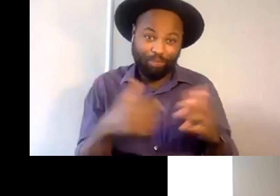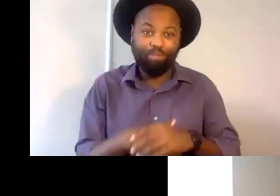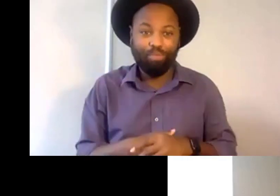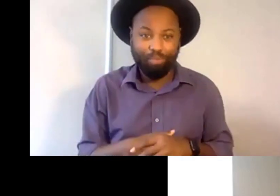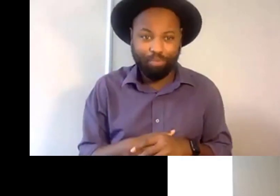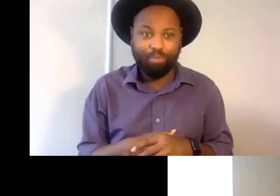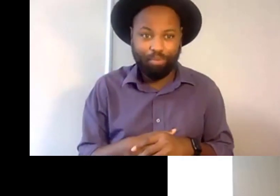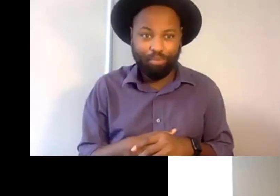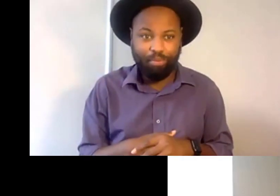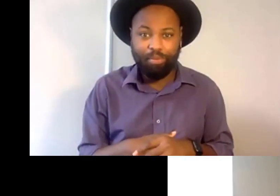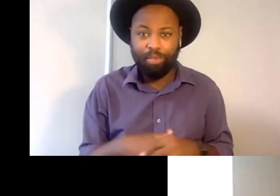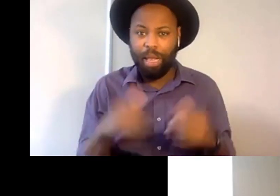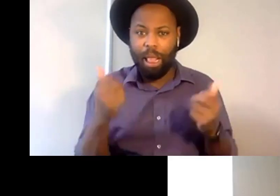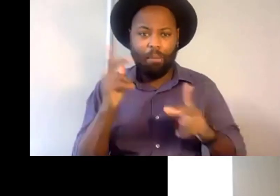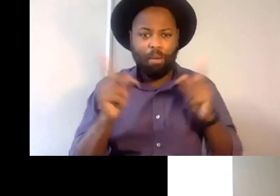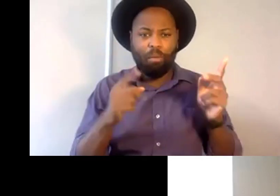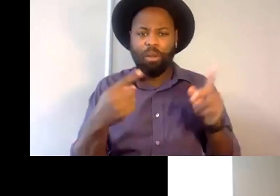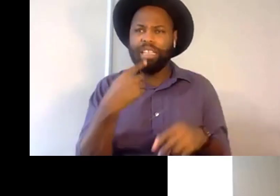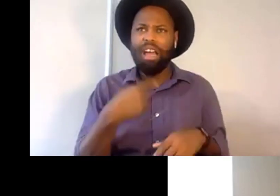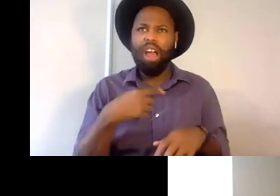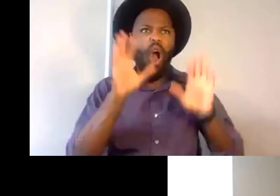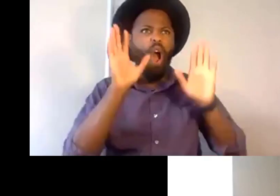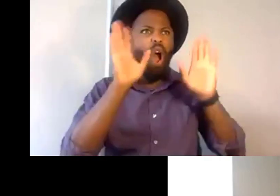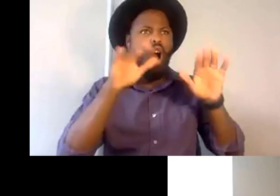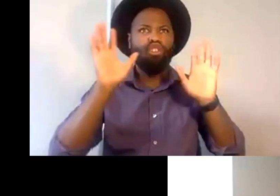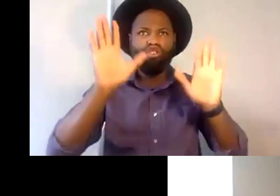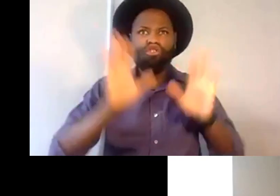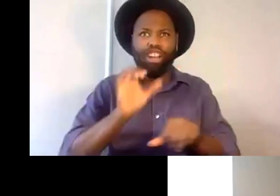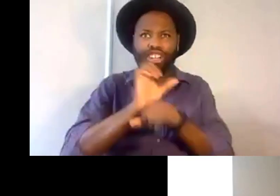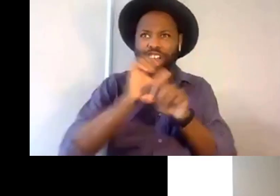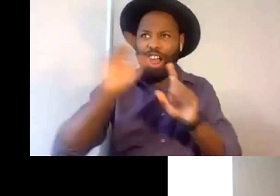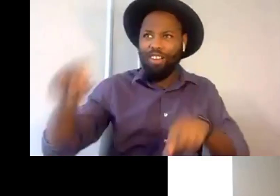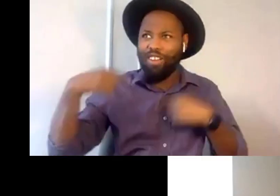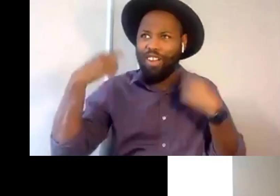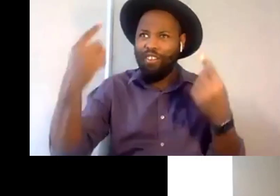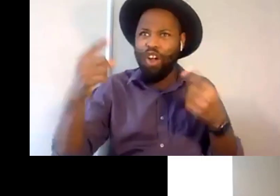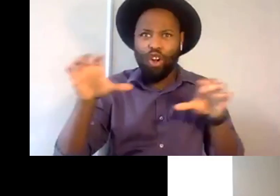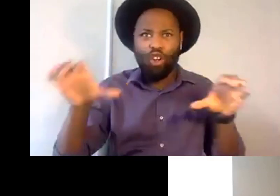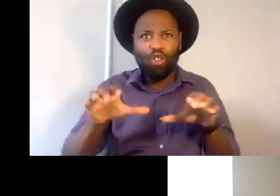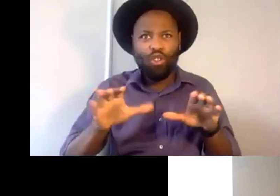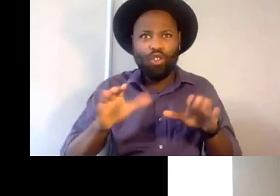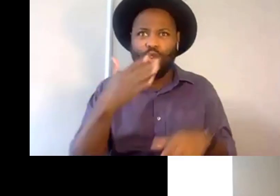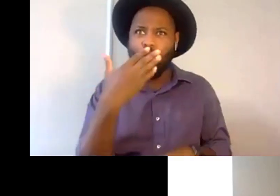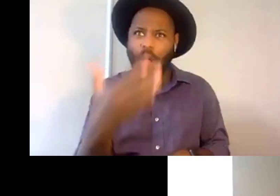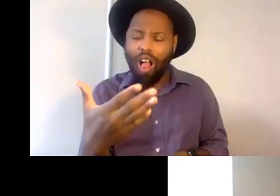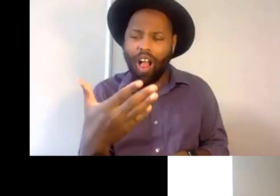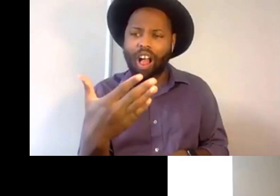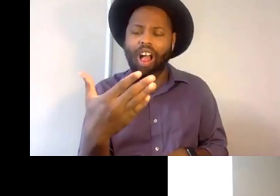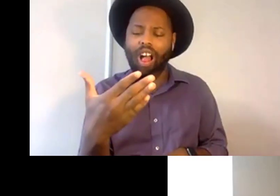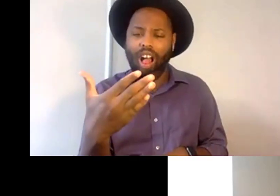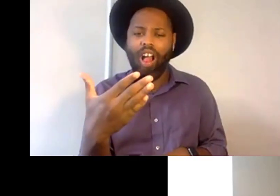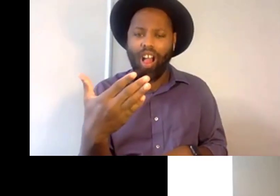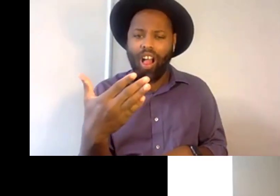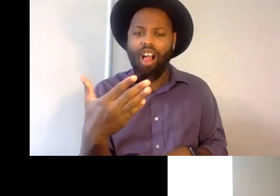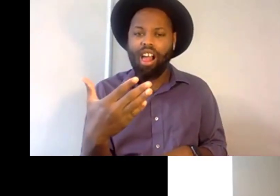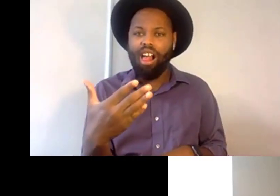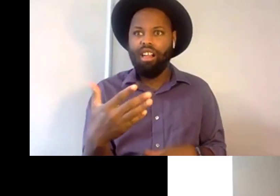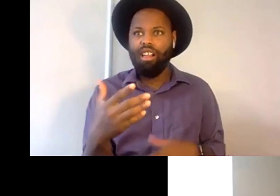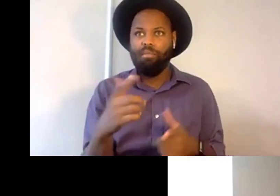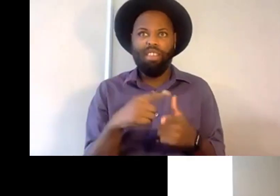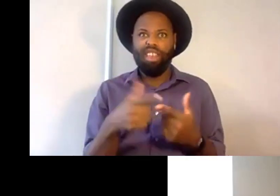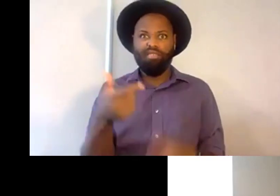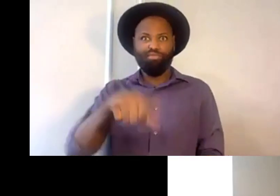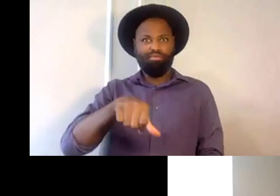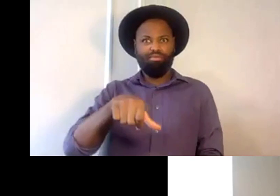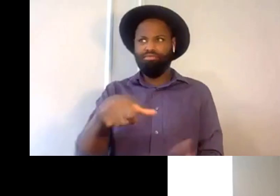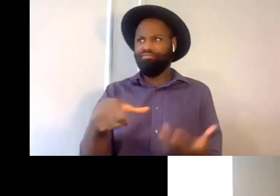even though everybody was telling me, oh, you're doing a great job, you're doing, so well, and then those kinds of things happen. And so